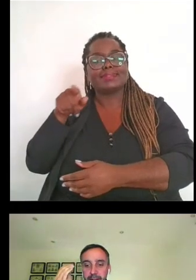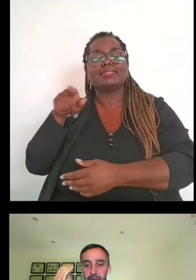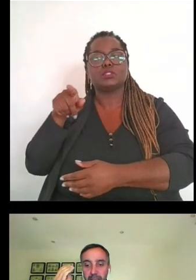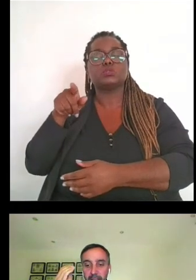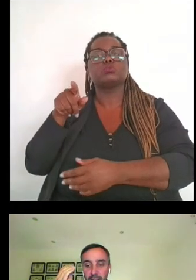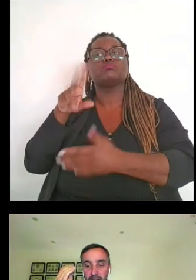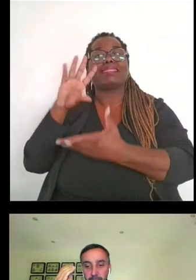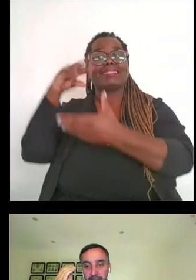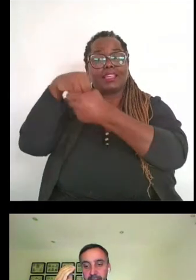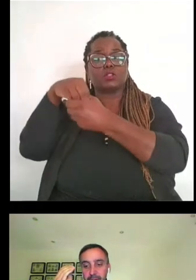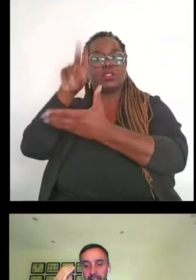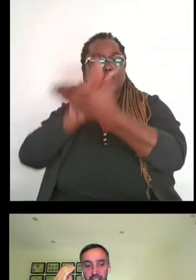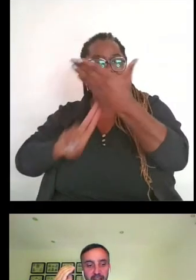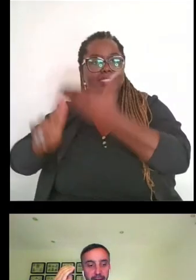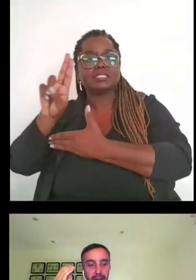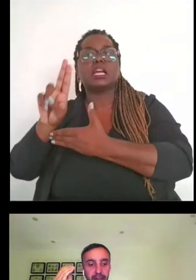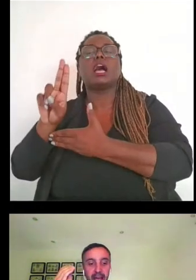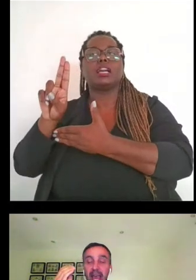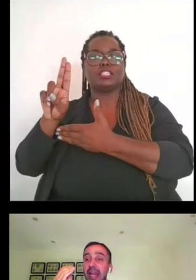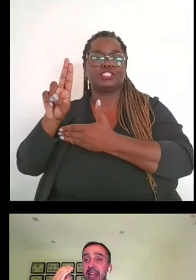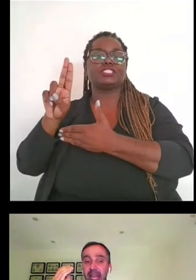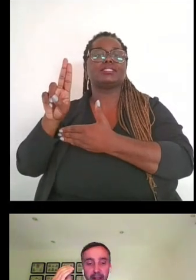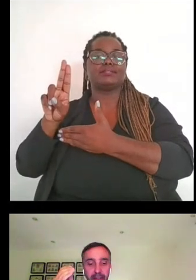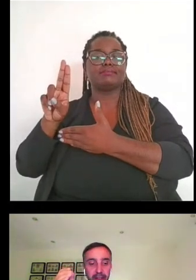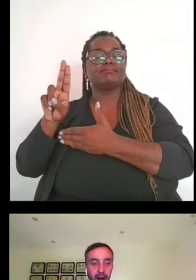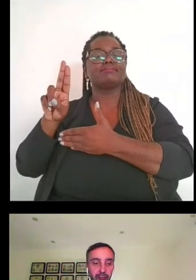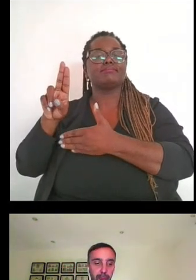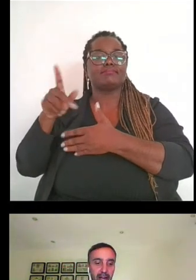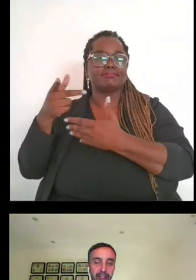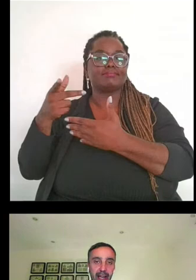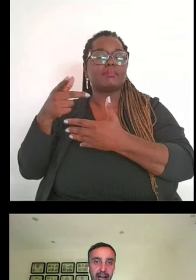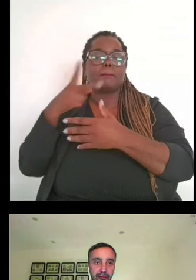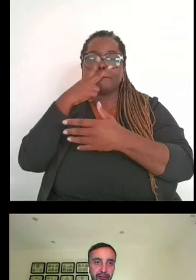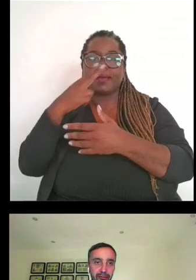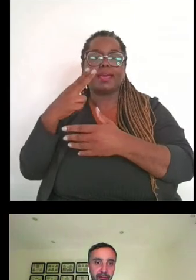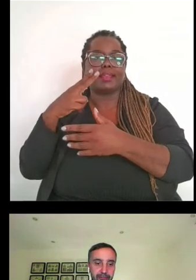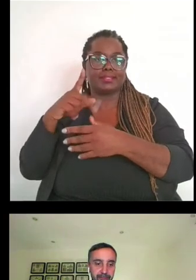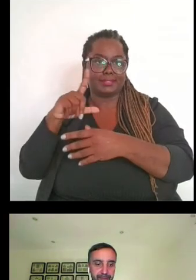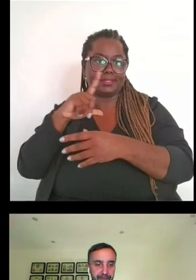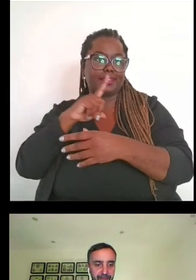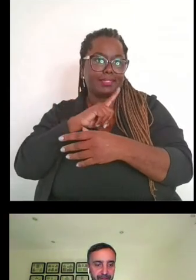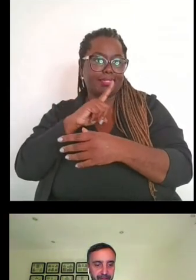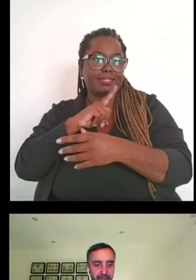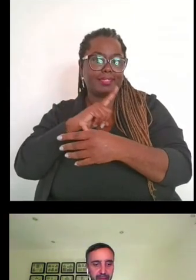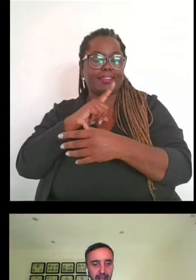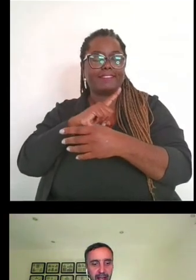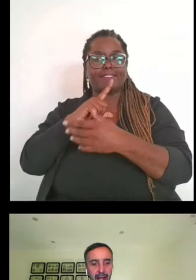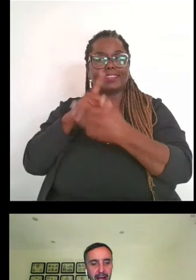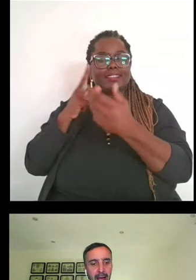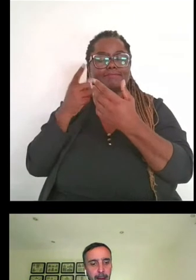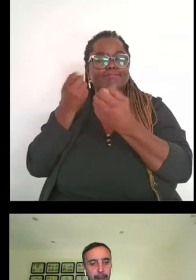about mystery mysterious shadows and layers of private life